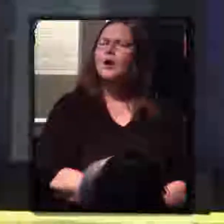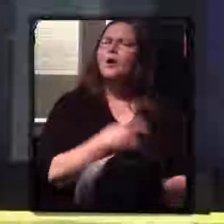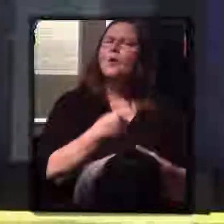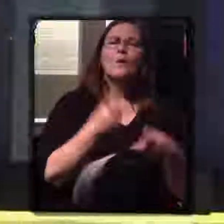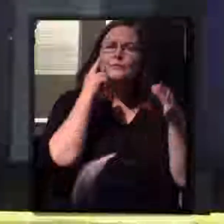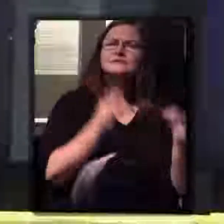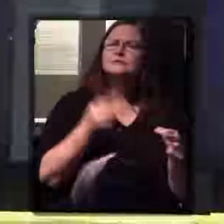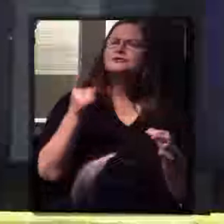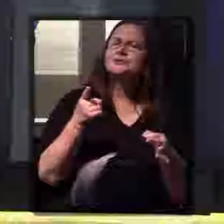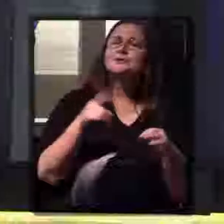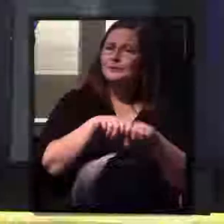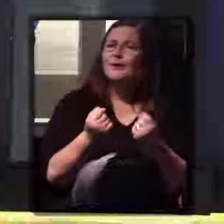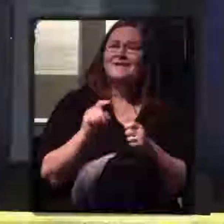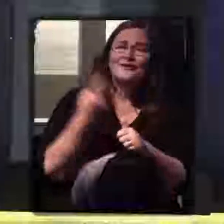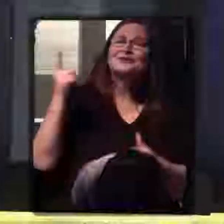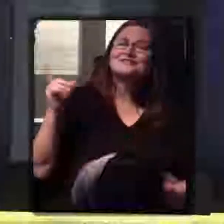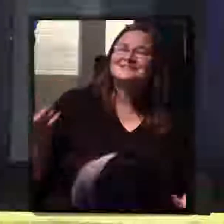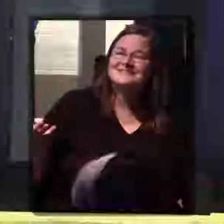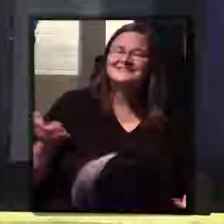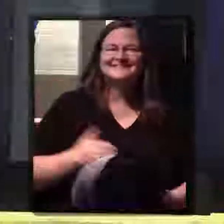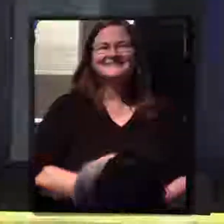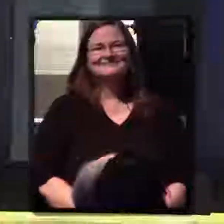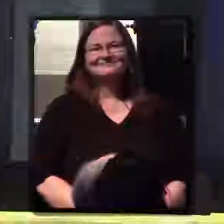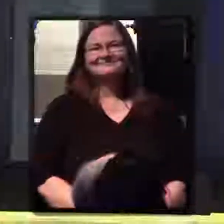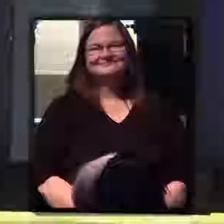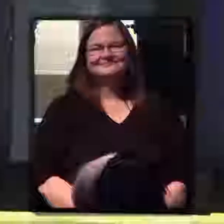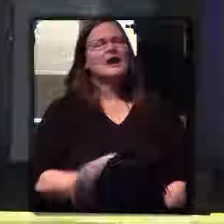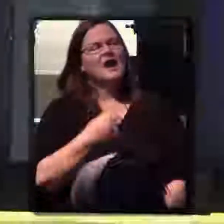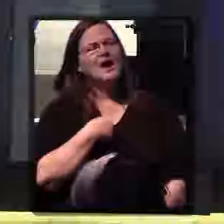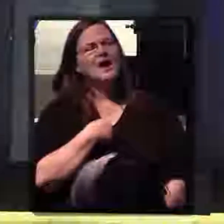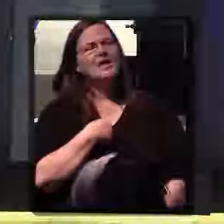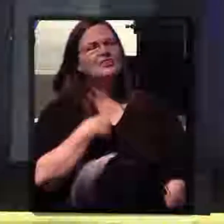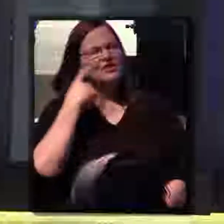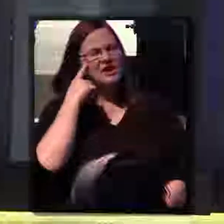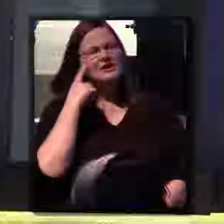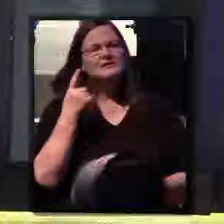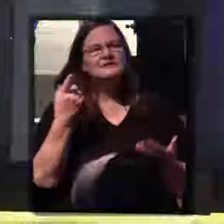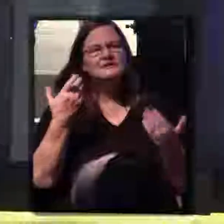time of new beginnings, indeed. What resolutions are you going to break first?"